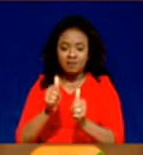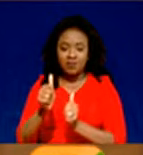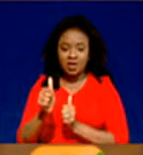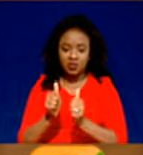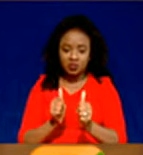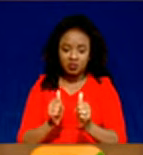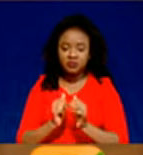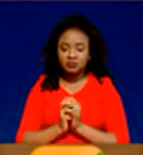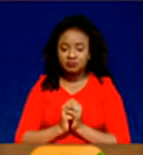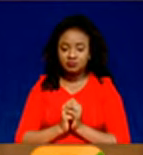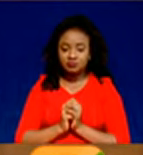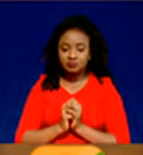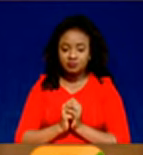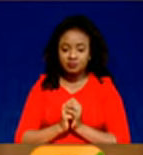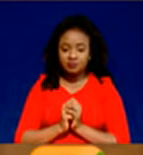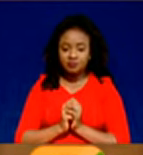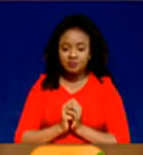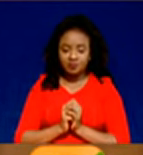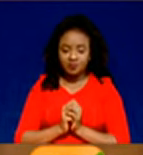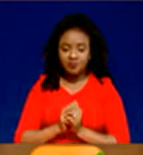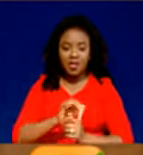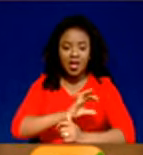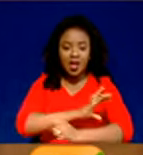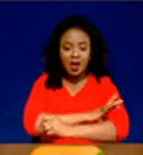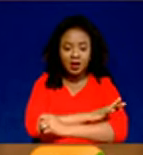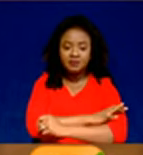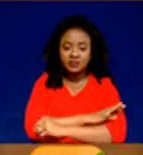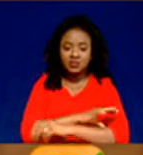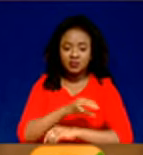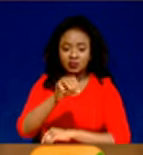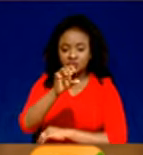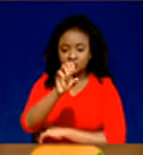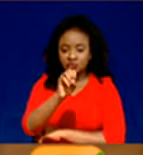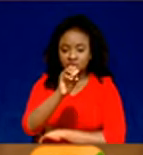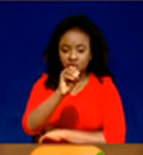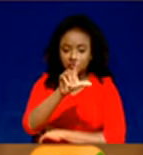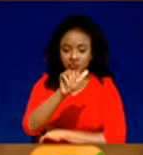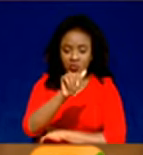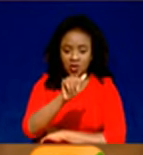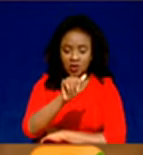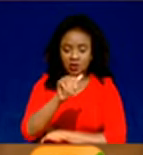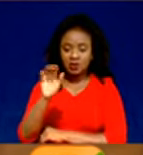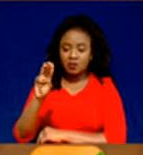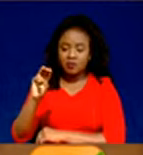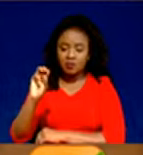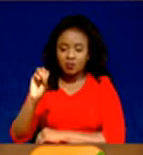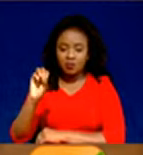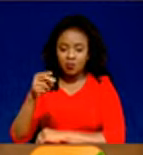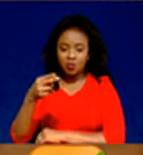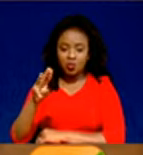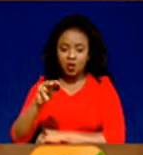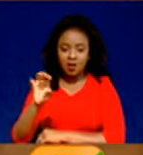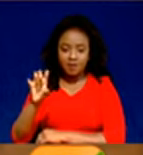Captain Sora Muhammad, Captain Hilary